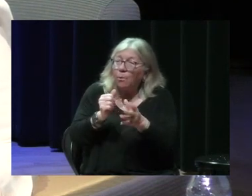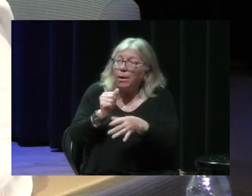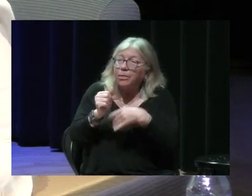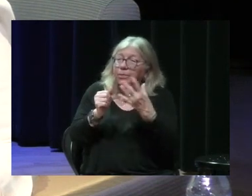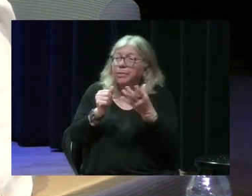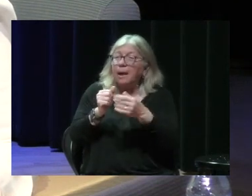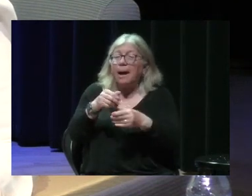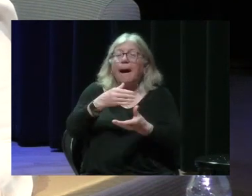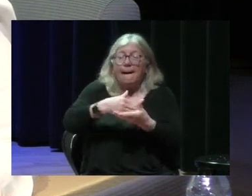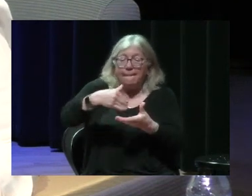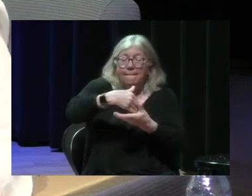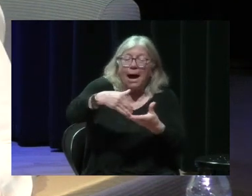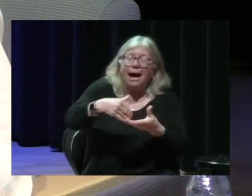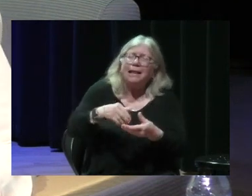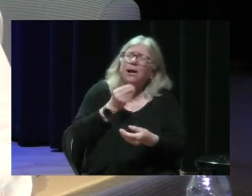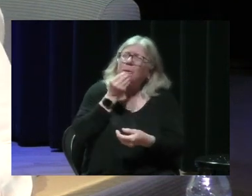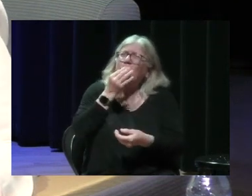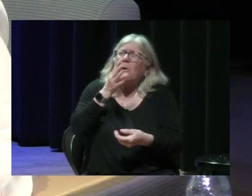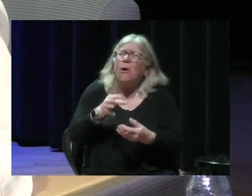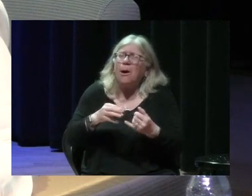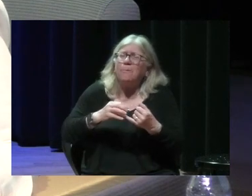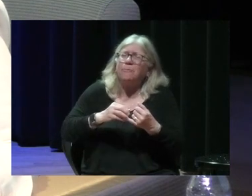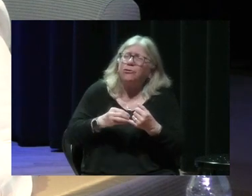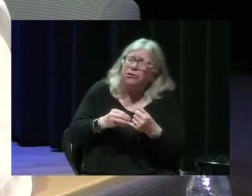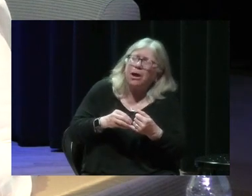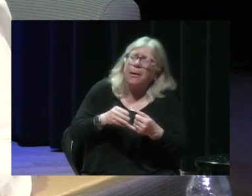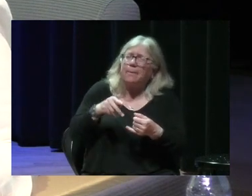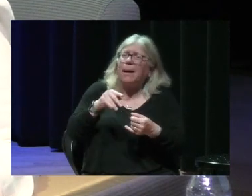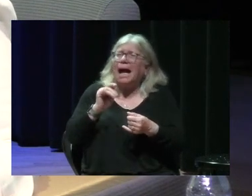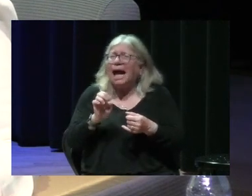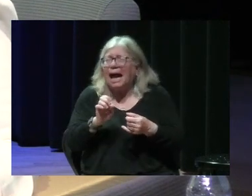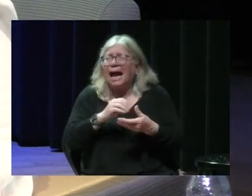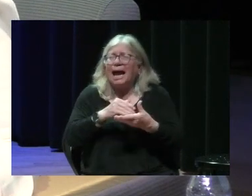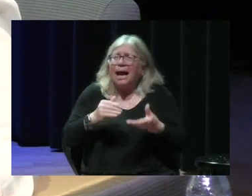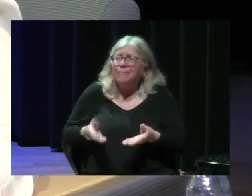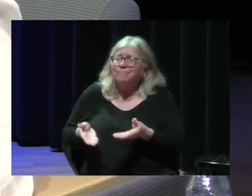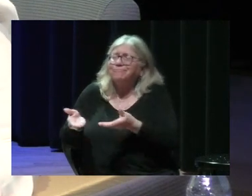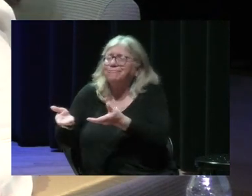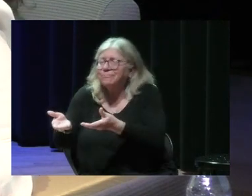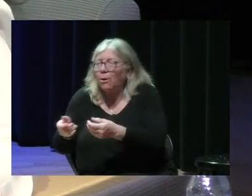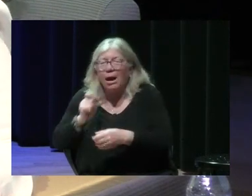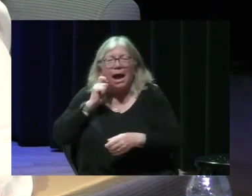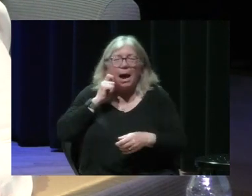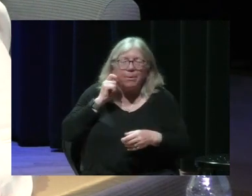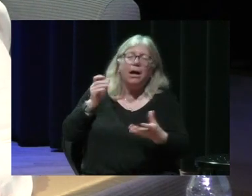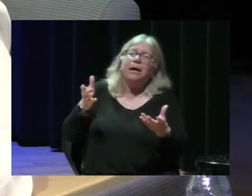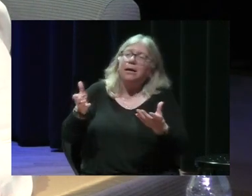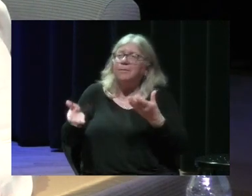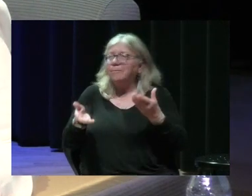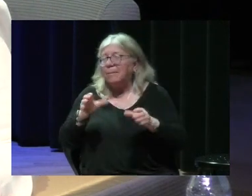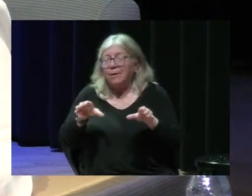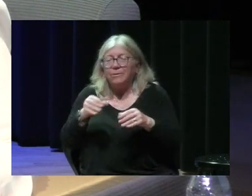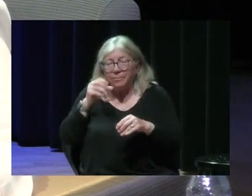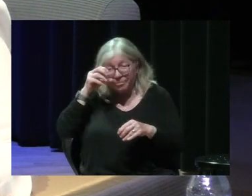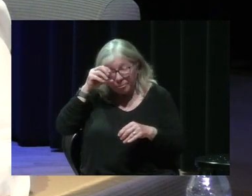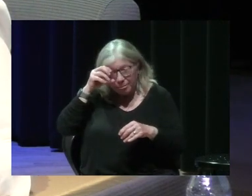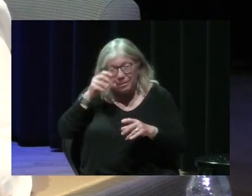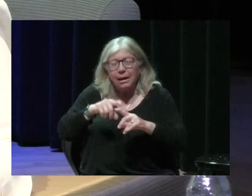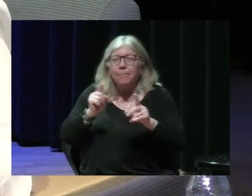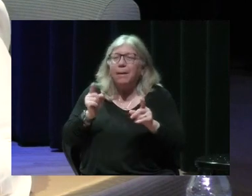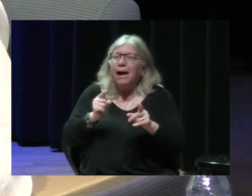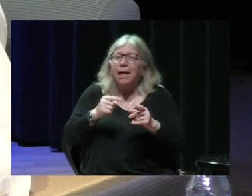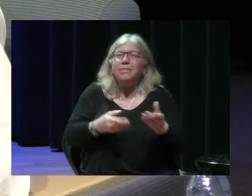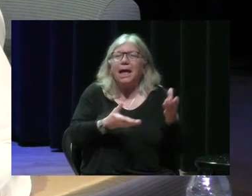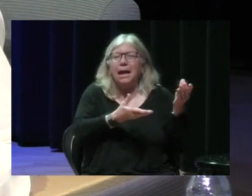oven, like warm cheddar apple pie. Now, I don't want to eat that, but maybe they do. Don't put cheddar in apple pie, that's gross. Maybe they do in Nebraska. But